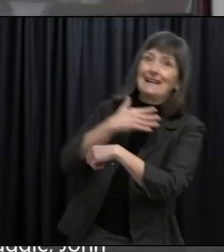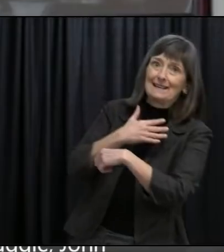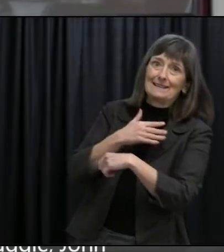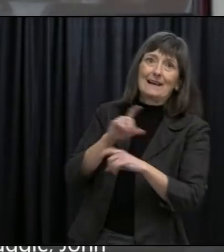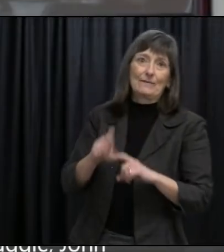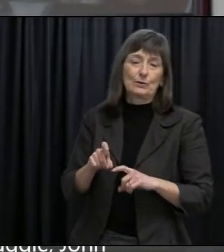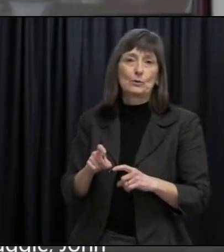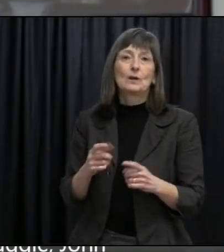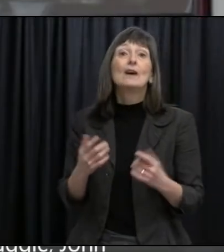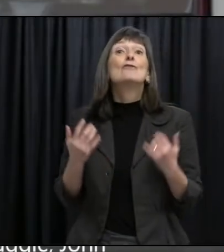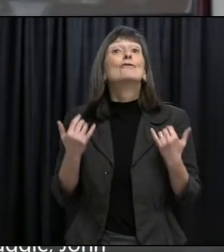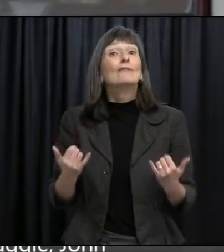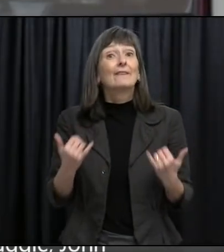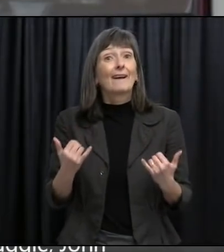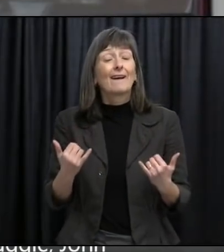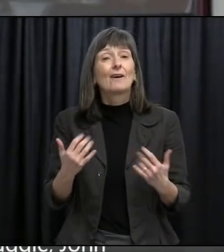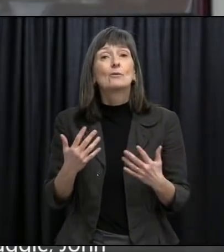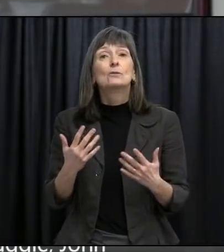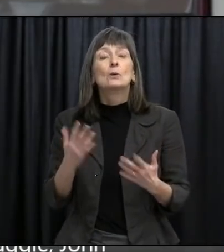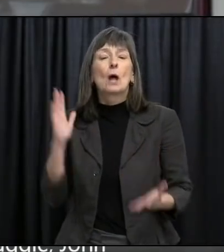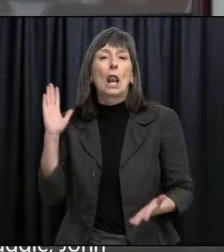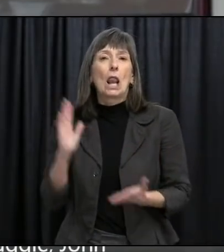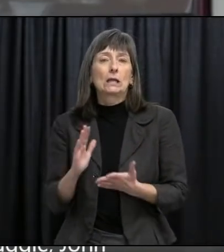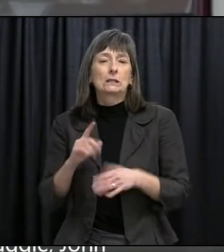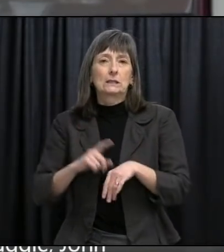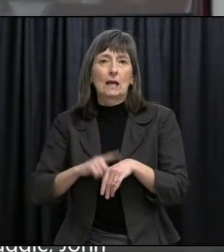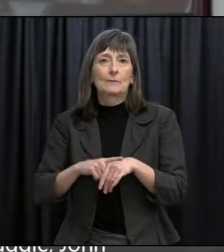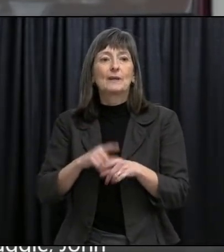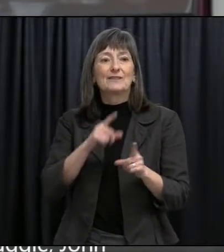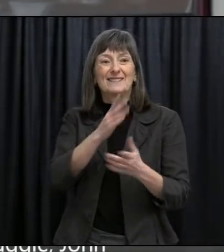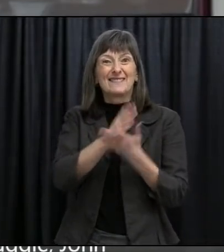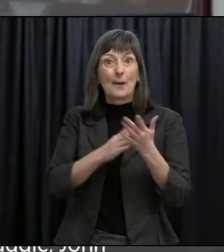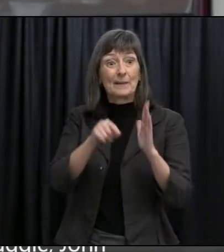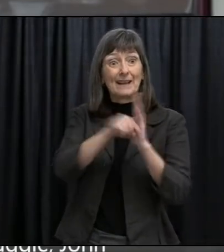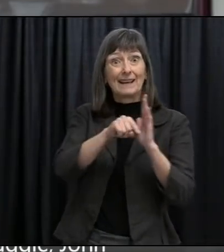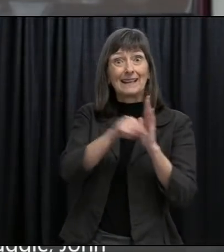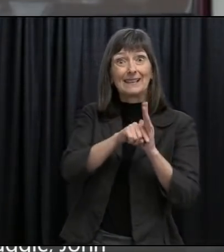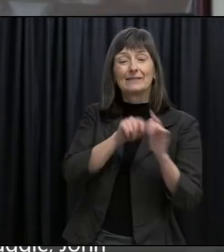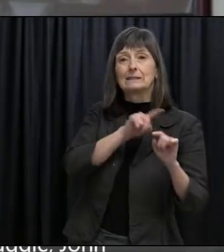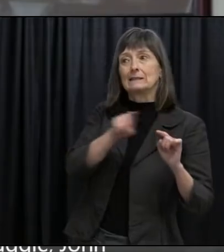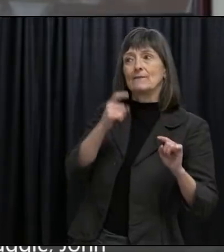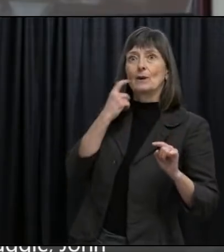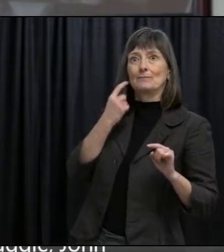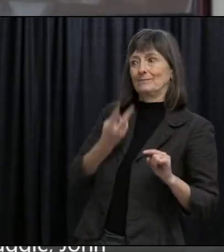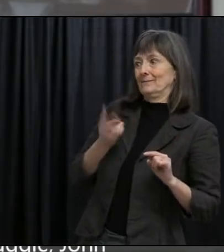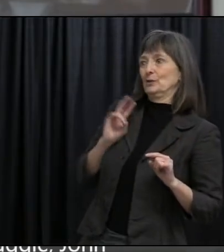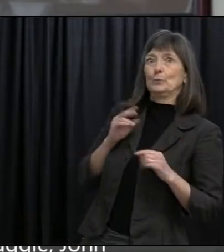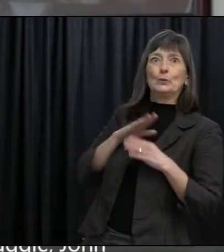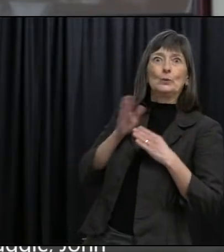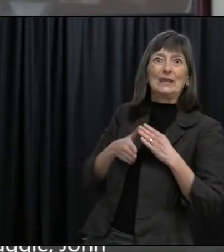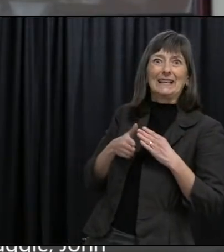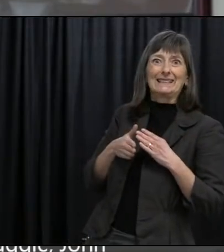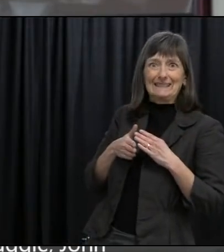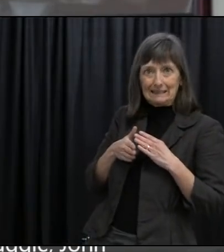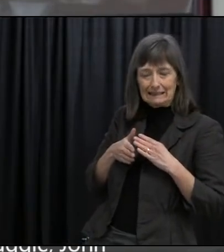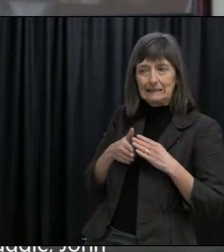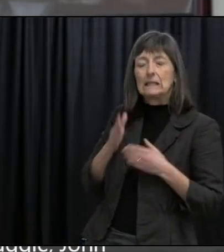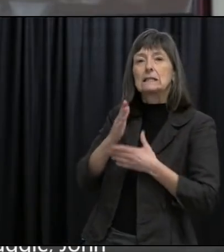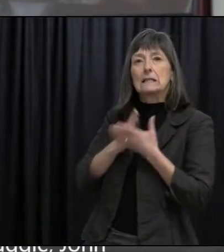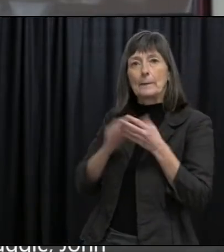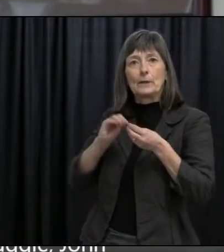drop because some of them represent the surge through the weekend, and I've alluded to the numbers that were managed by Eastern